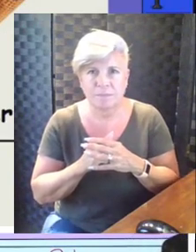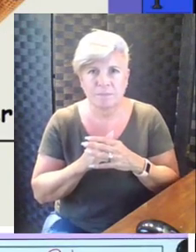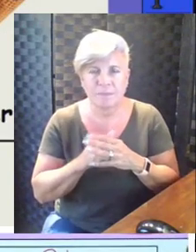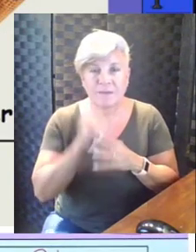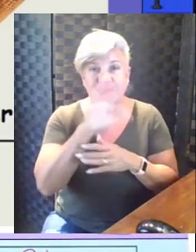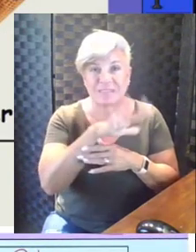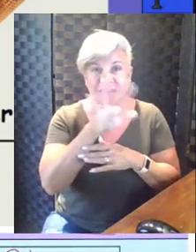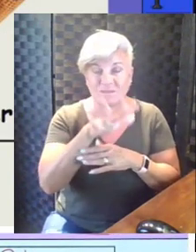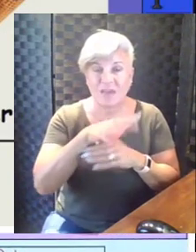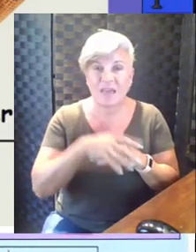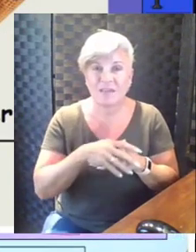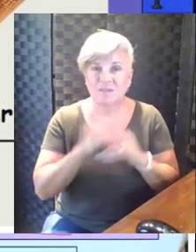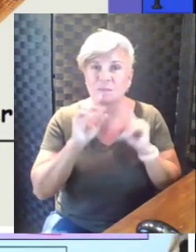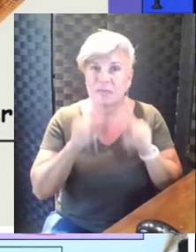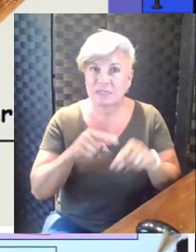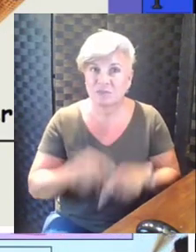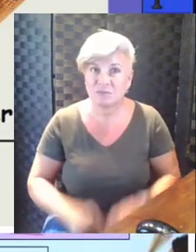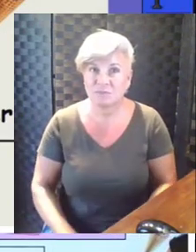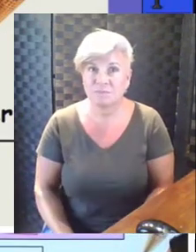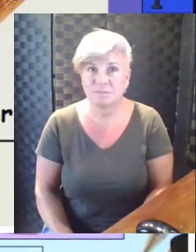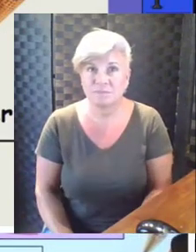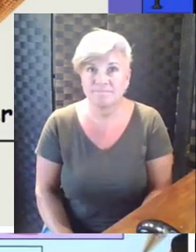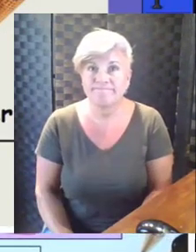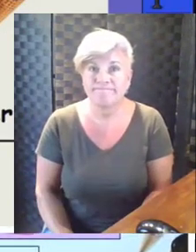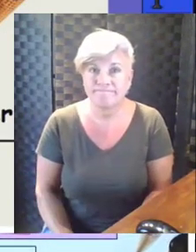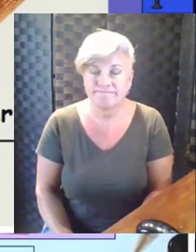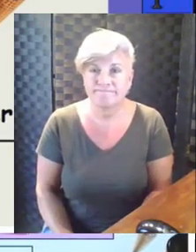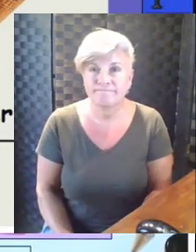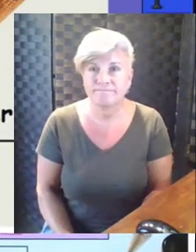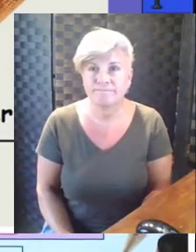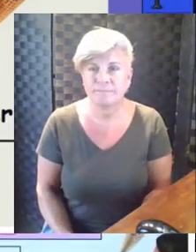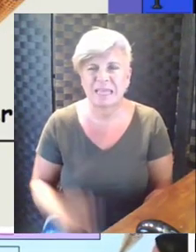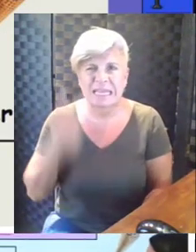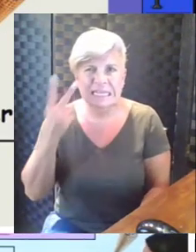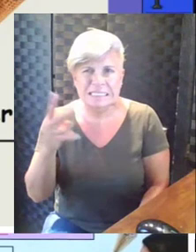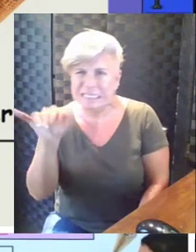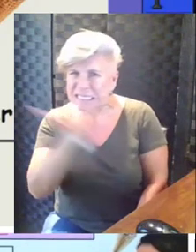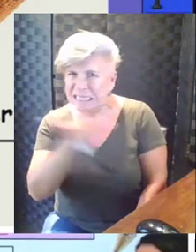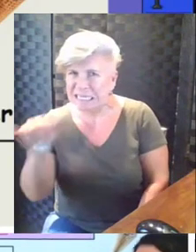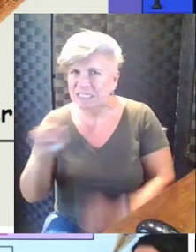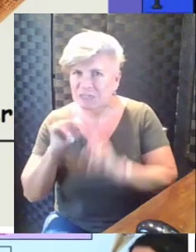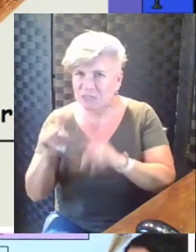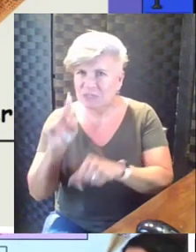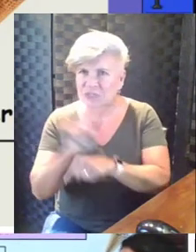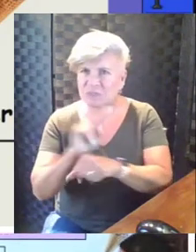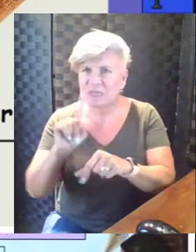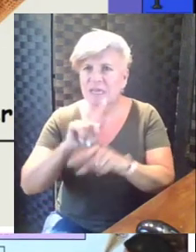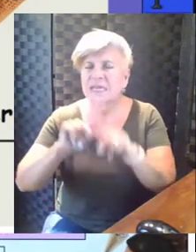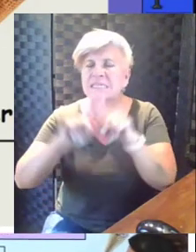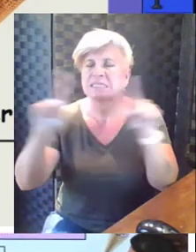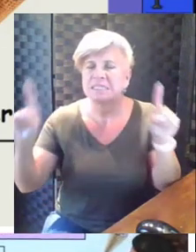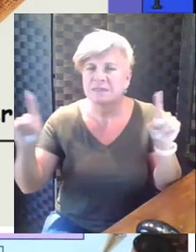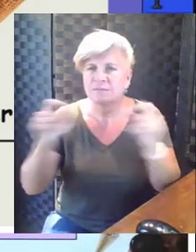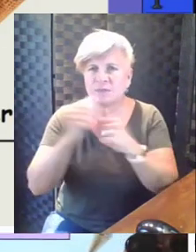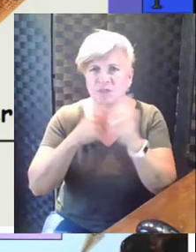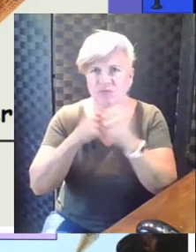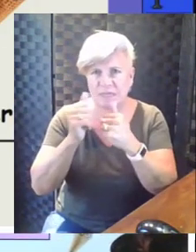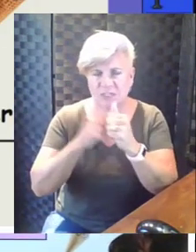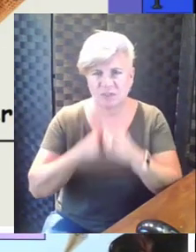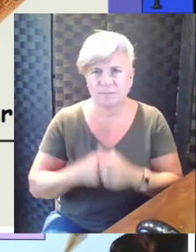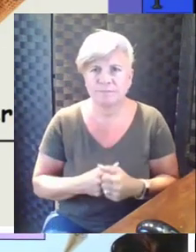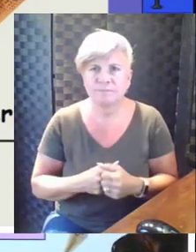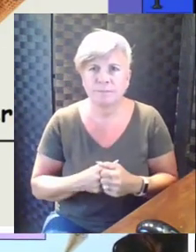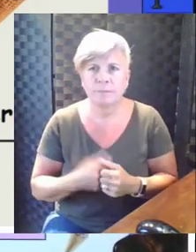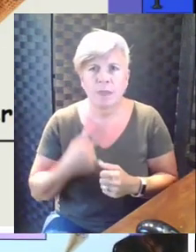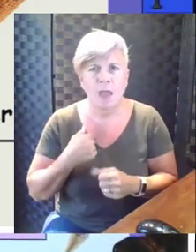got 55 as my answer. Let's see if we can get the same answer using another strategy. Now